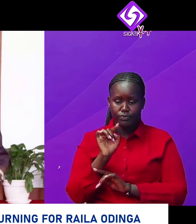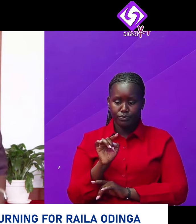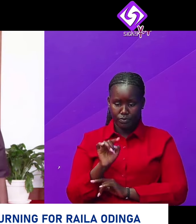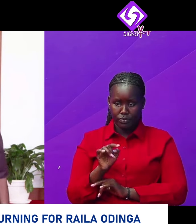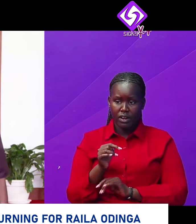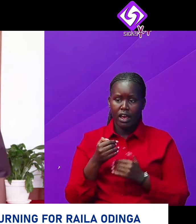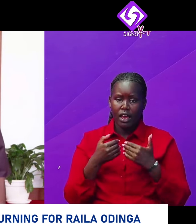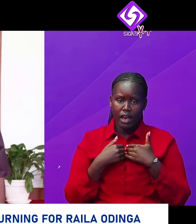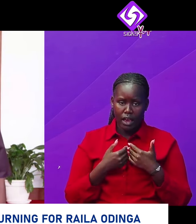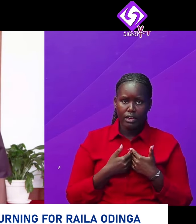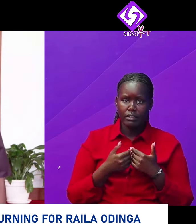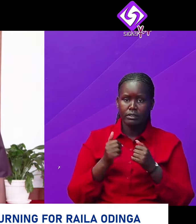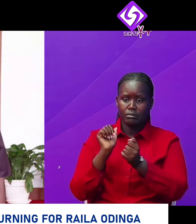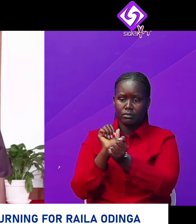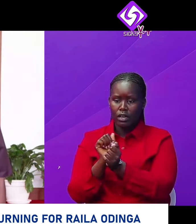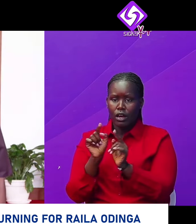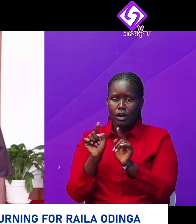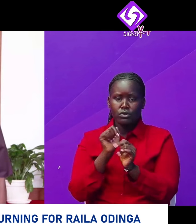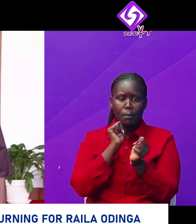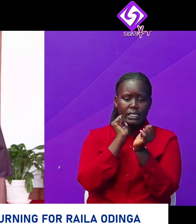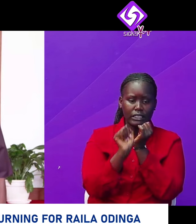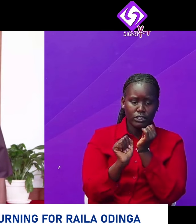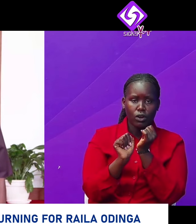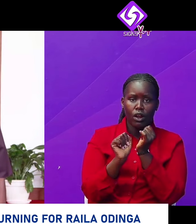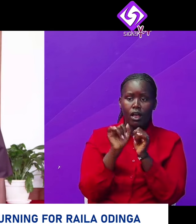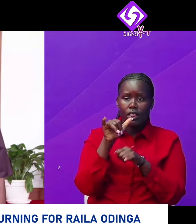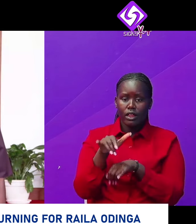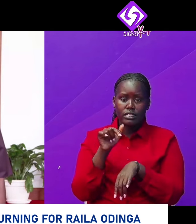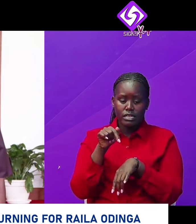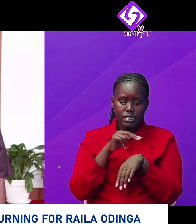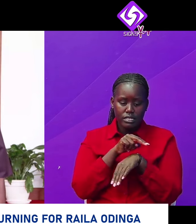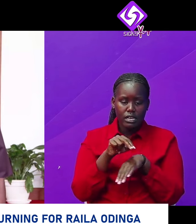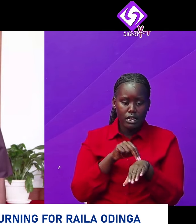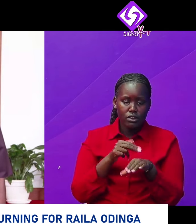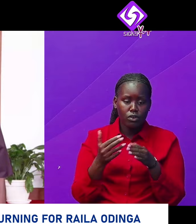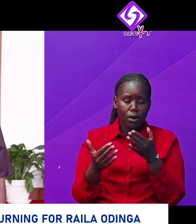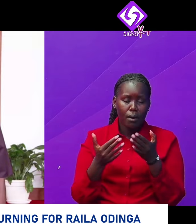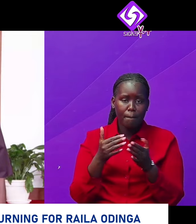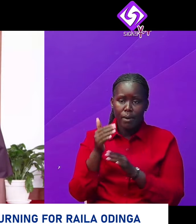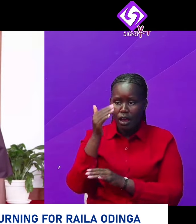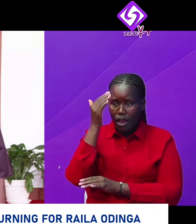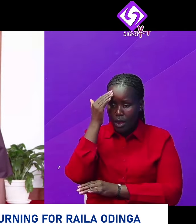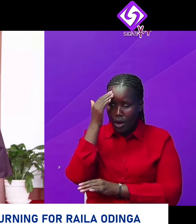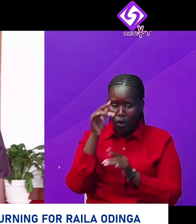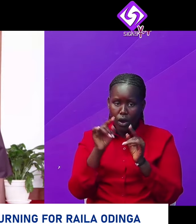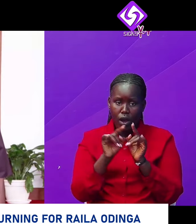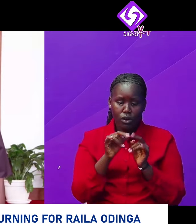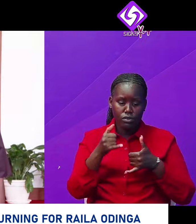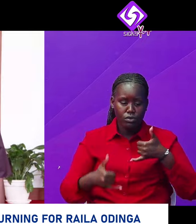detention and persecution so that this nation might know and enjoy